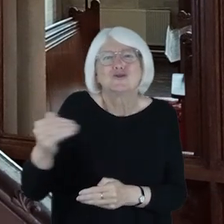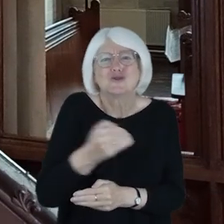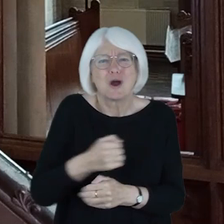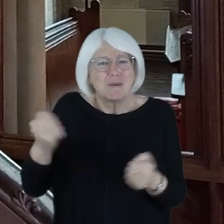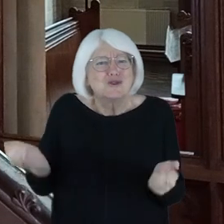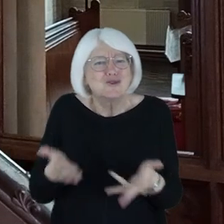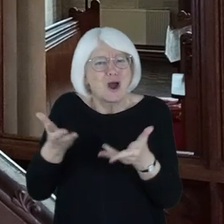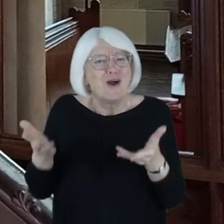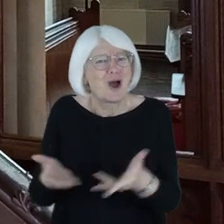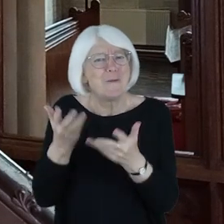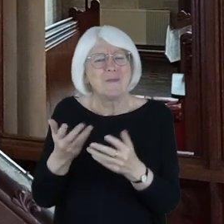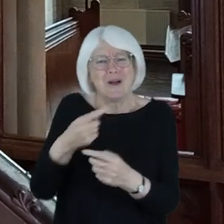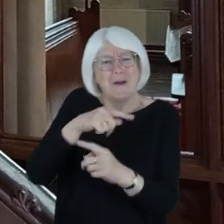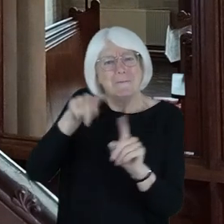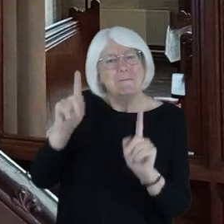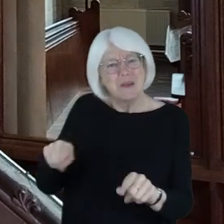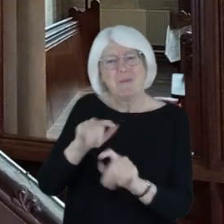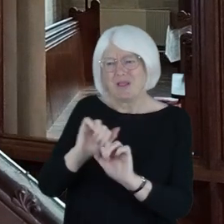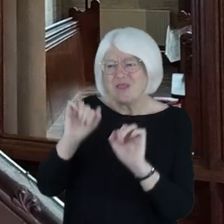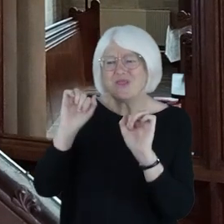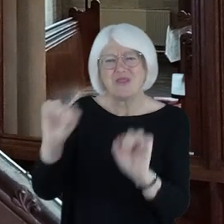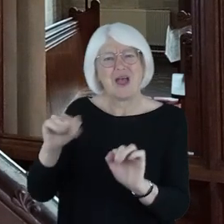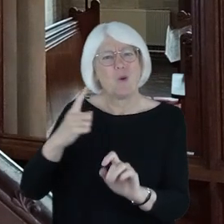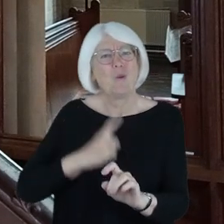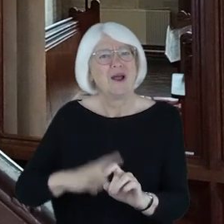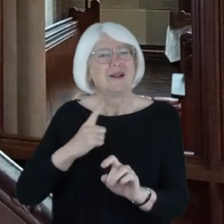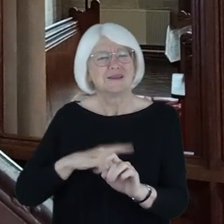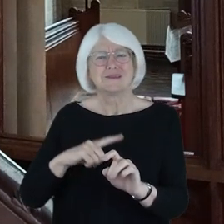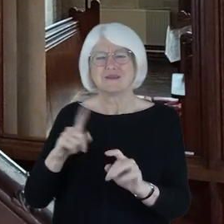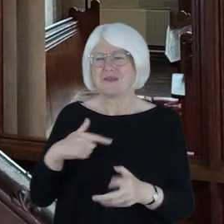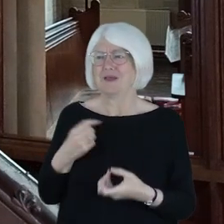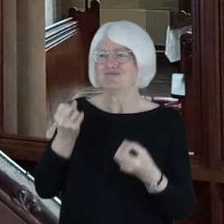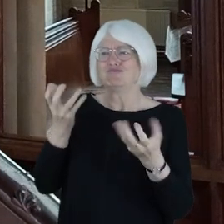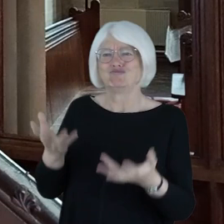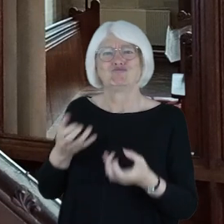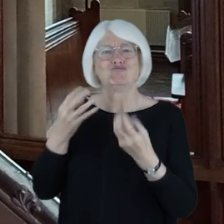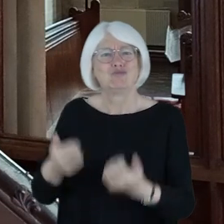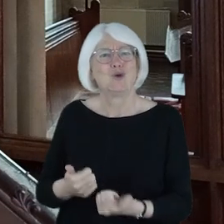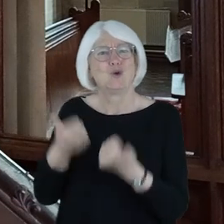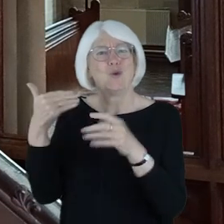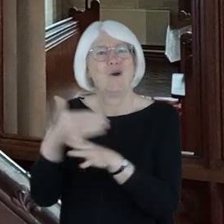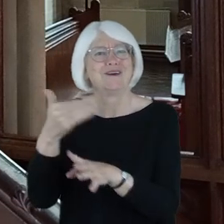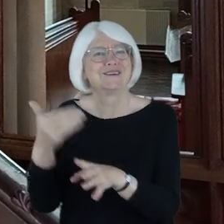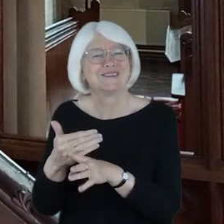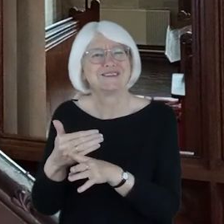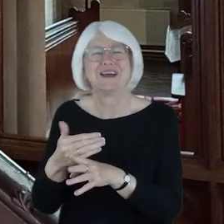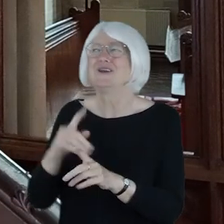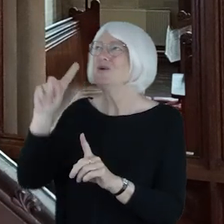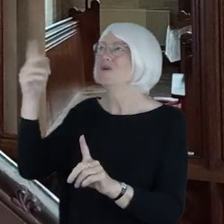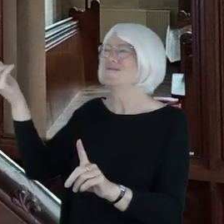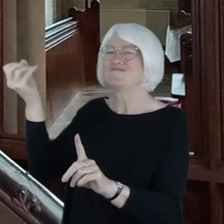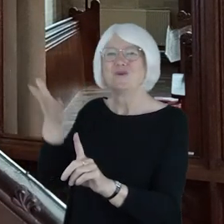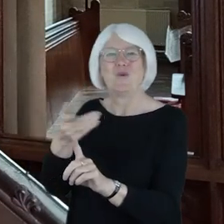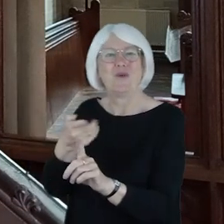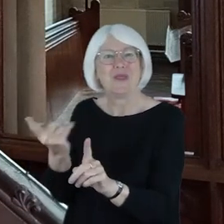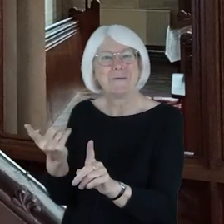people, that they plenteously bringing forth the fruit of good works may by you be plenteously rewarded.